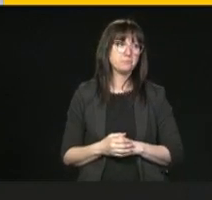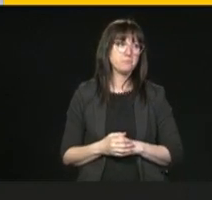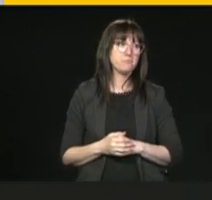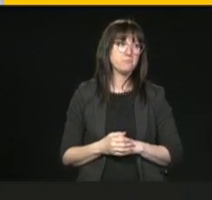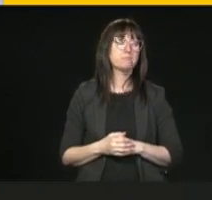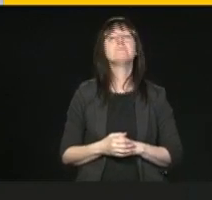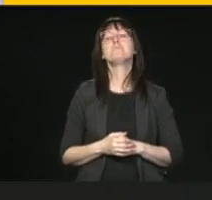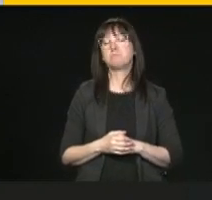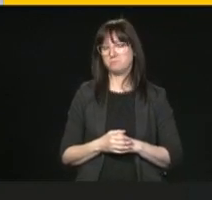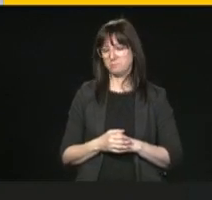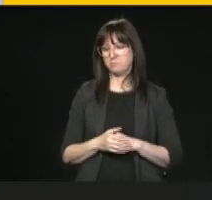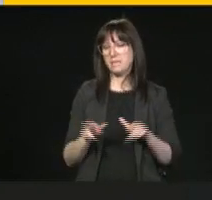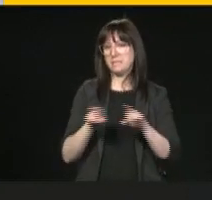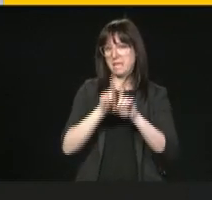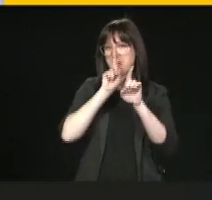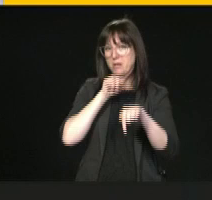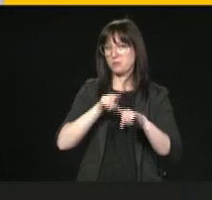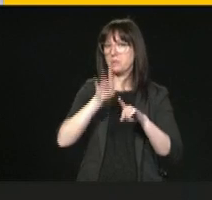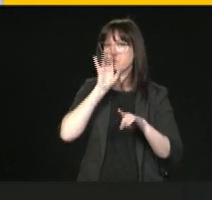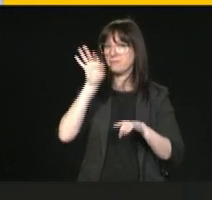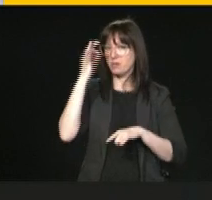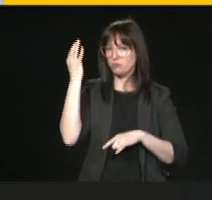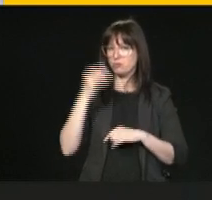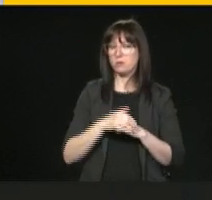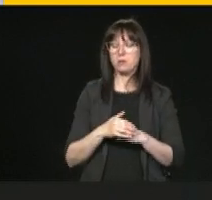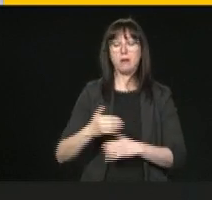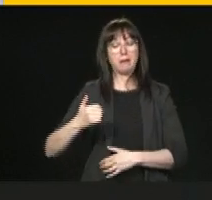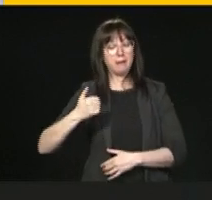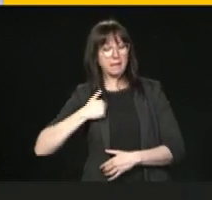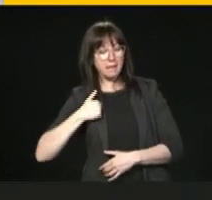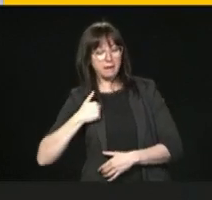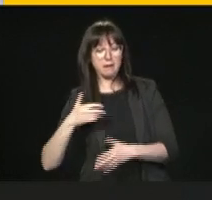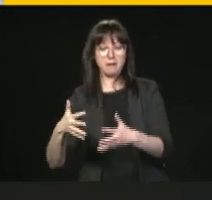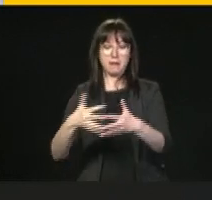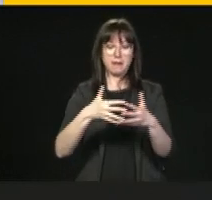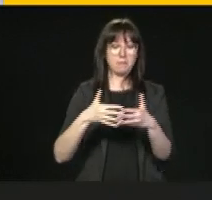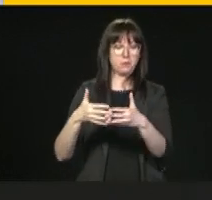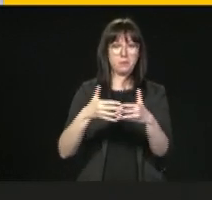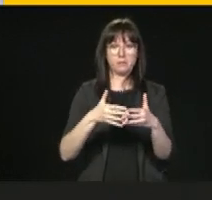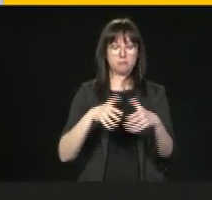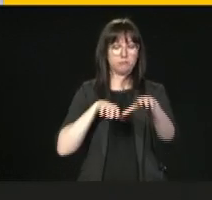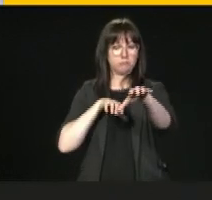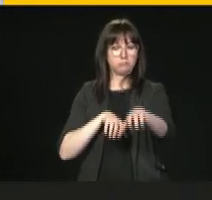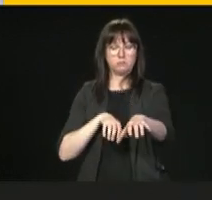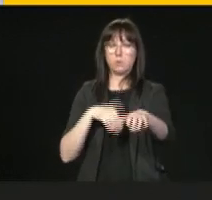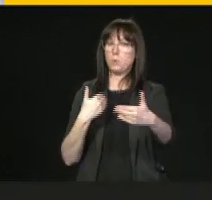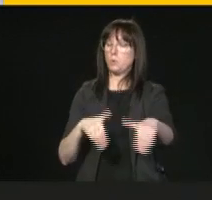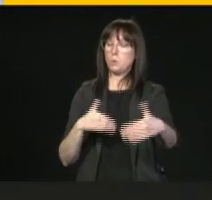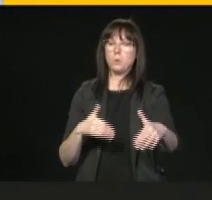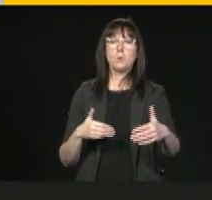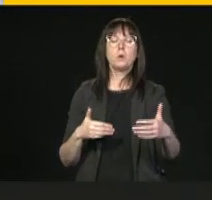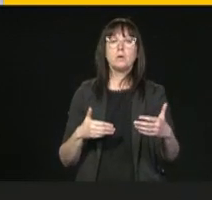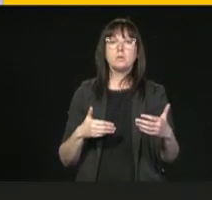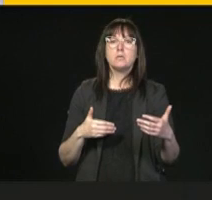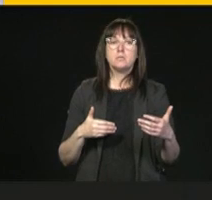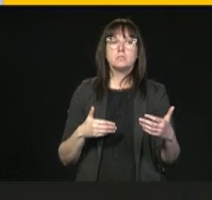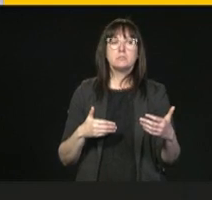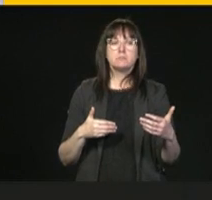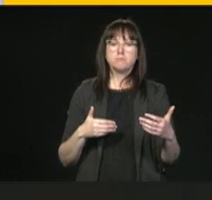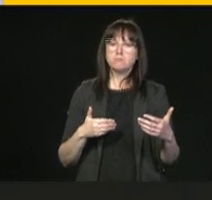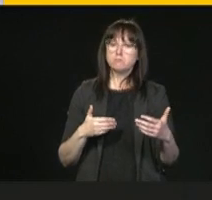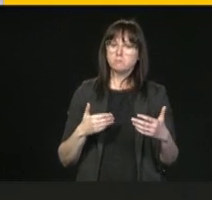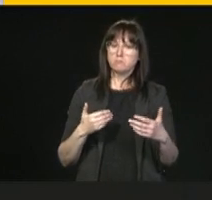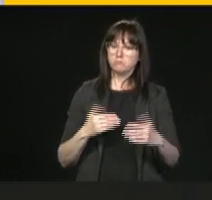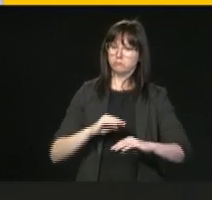Les Canadiens et les Américains, both Canadians and Americans have a great benefit in the fact that we